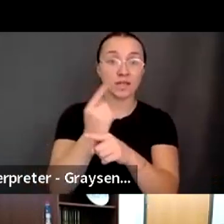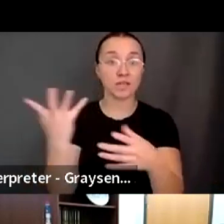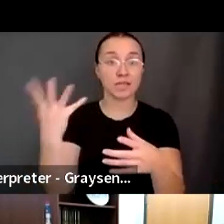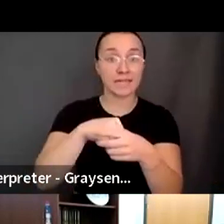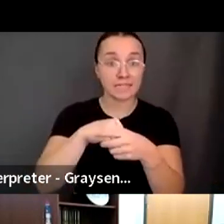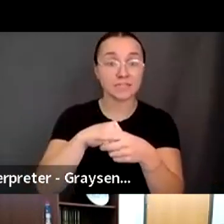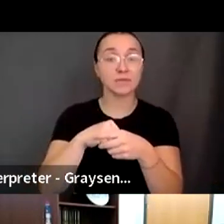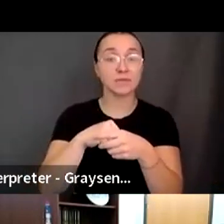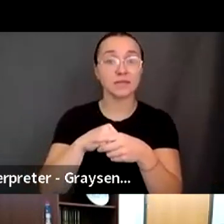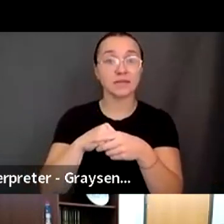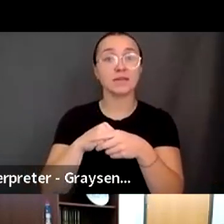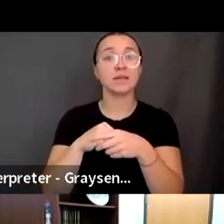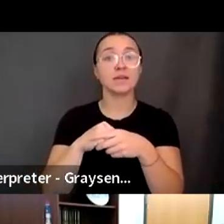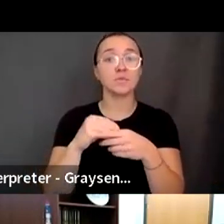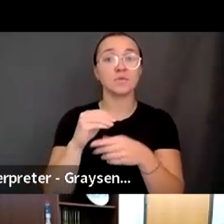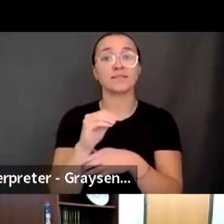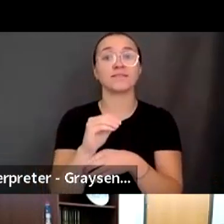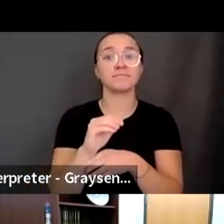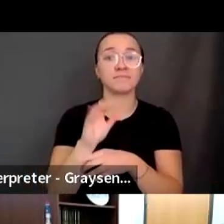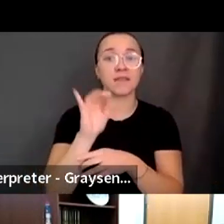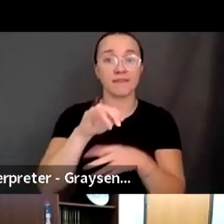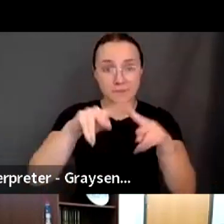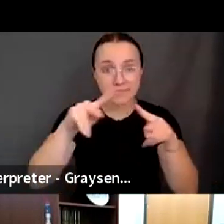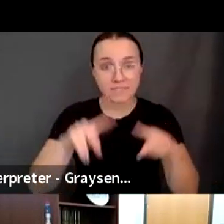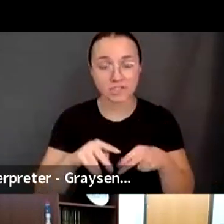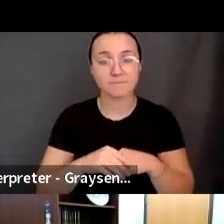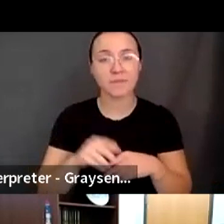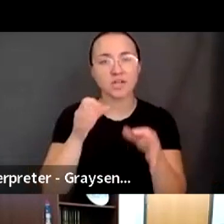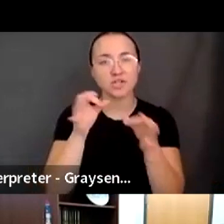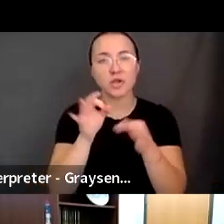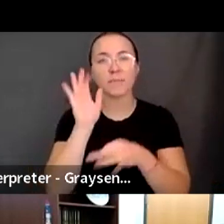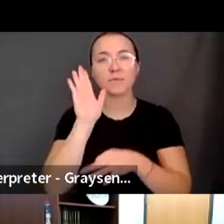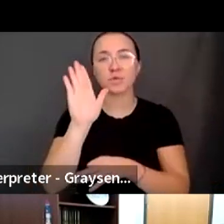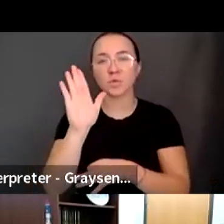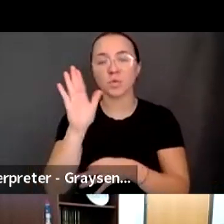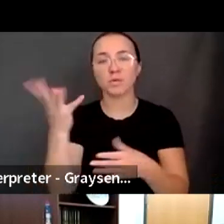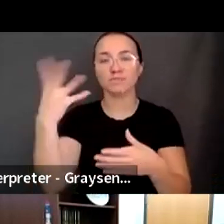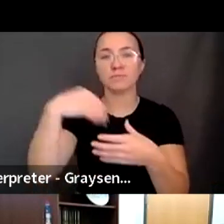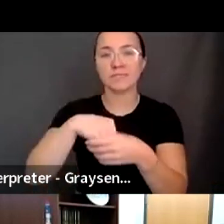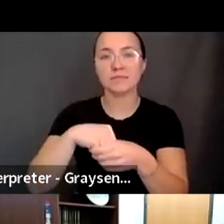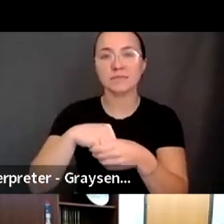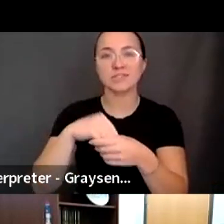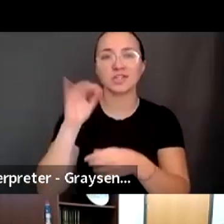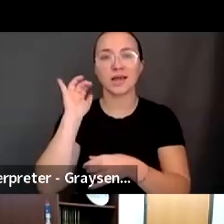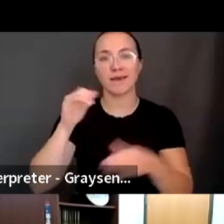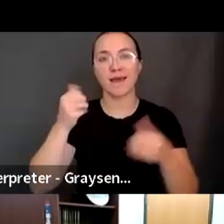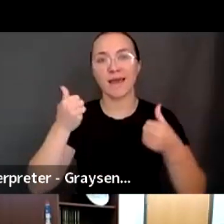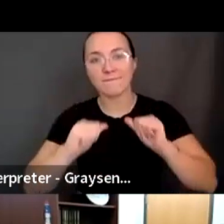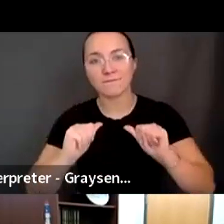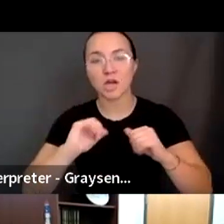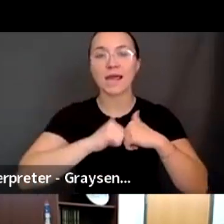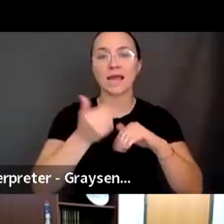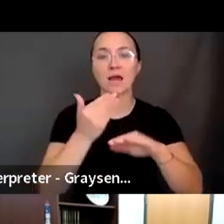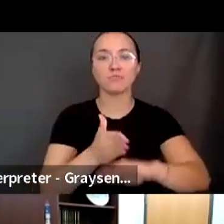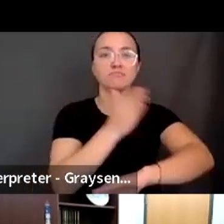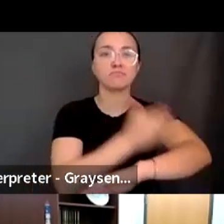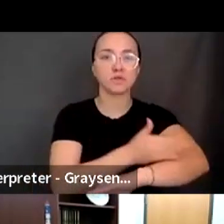Consortium. Describe your past participation in these efforts and how you would improve them.